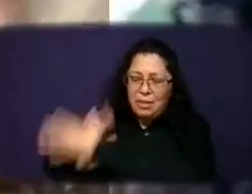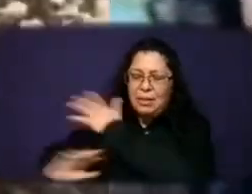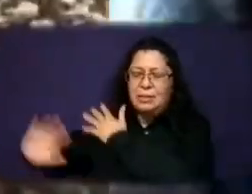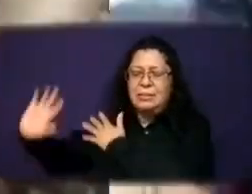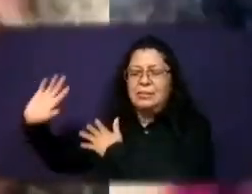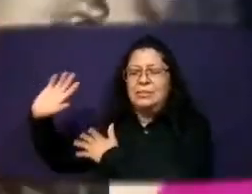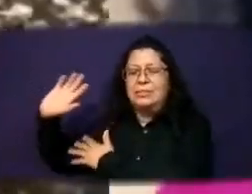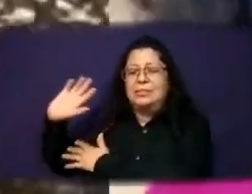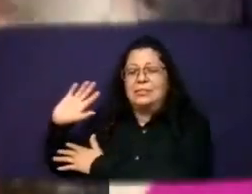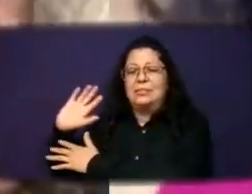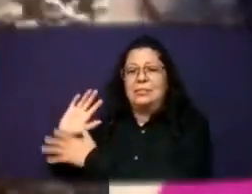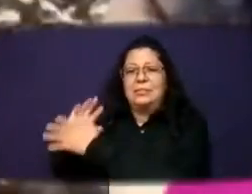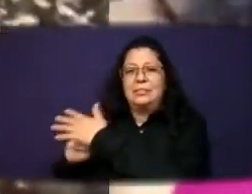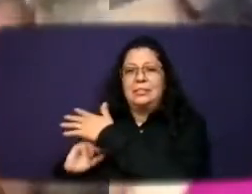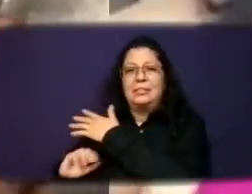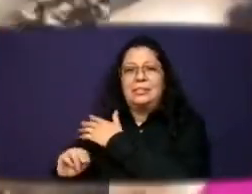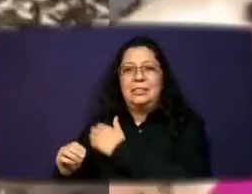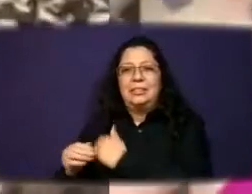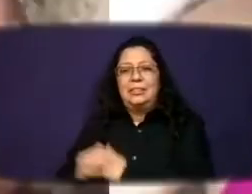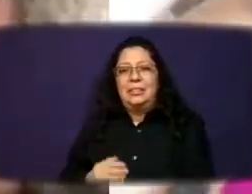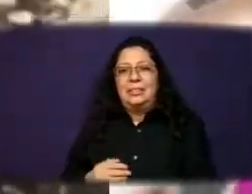Nuestros antepasados